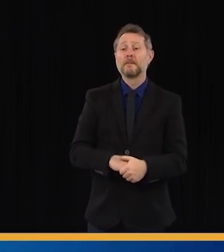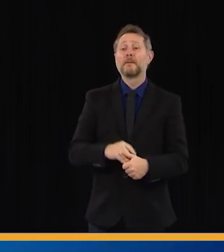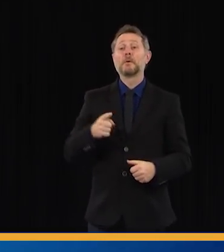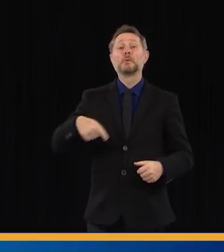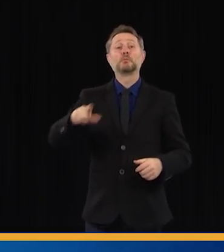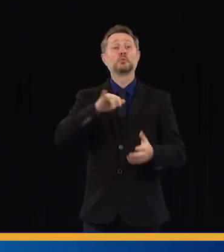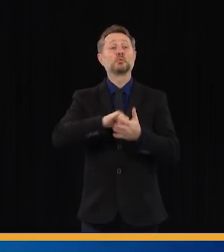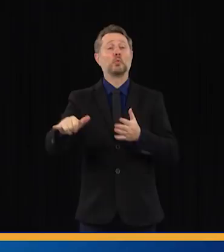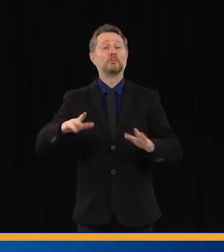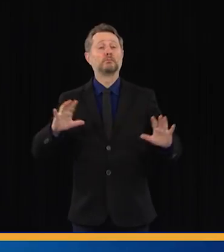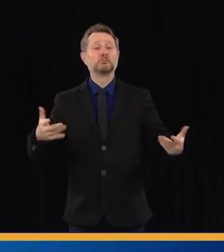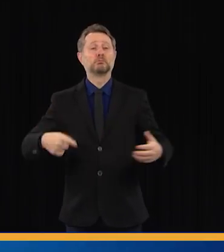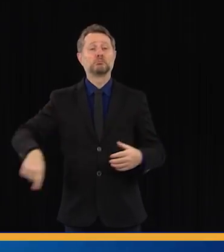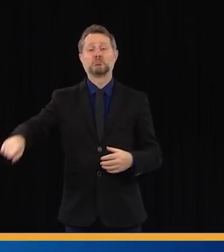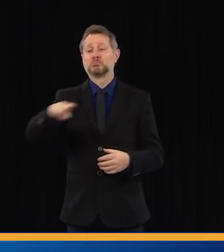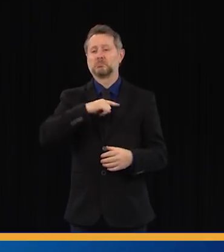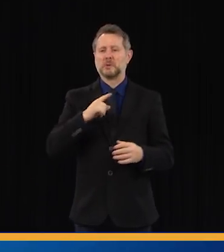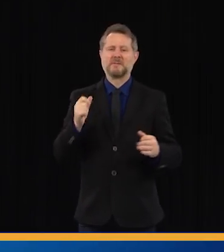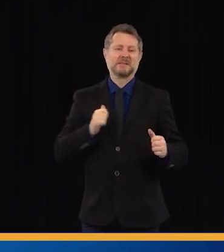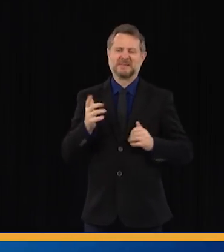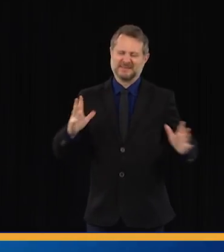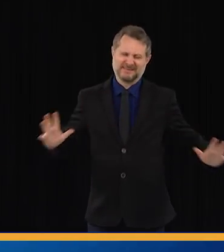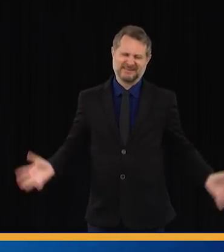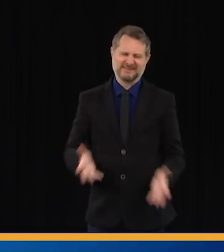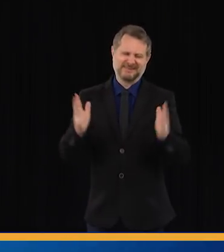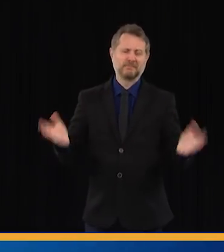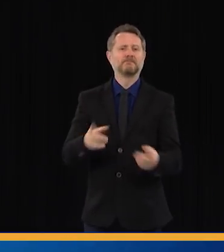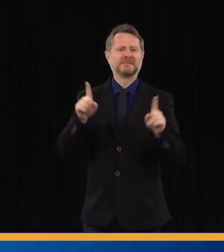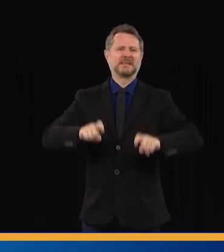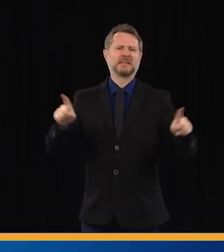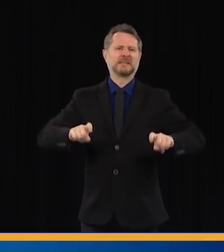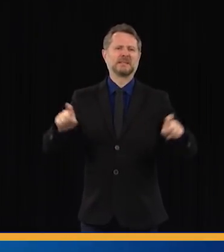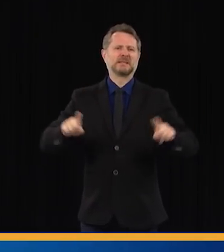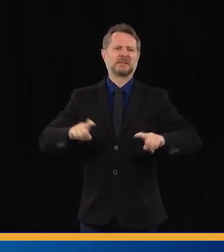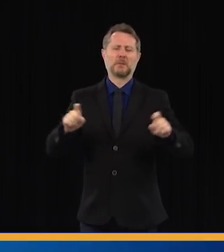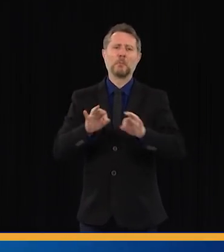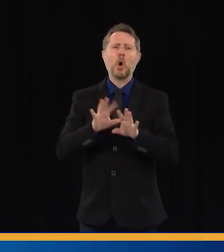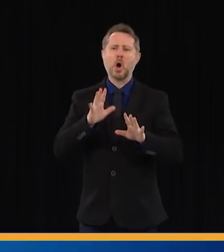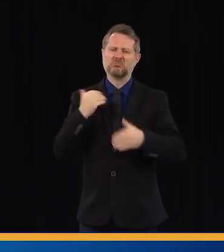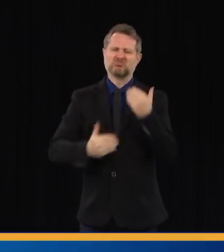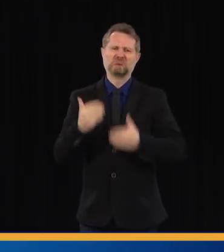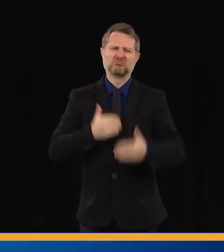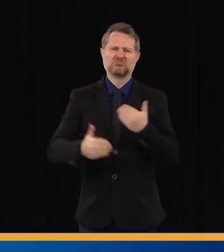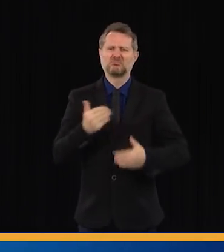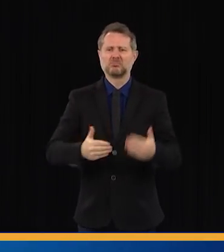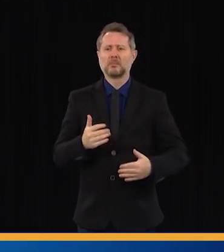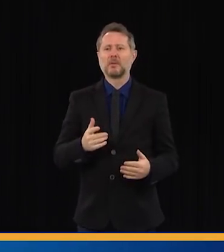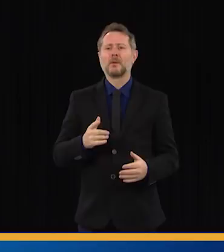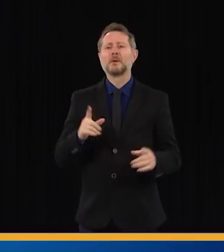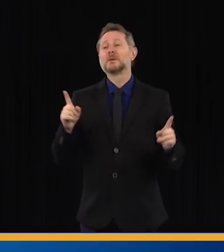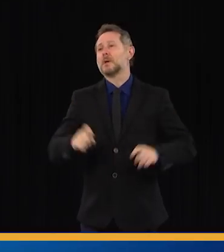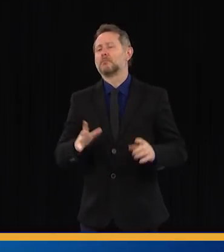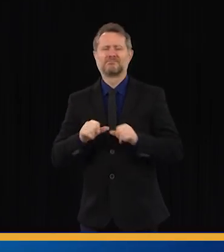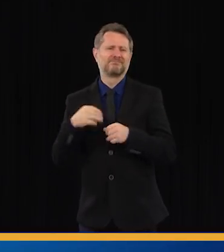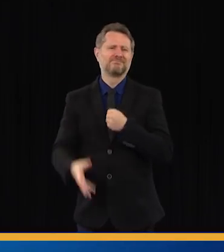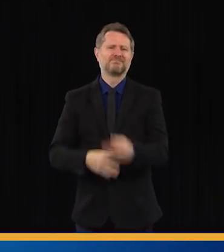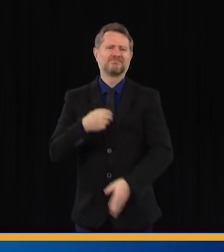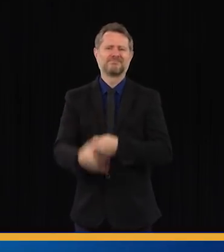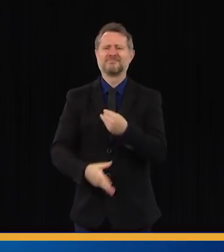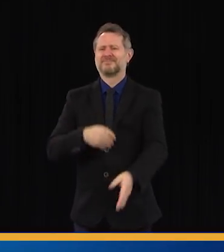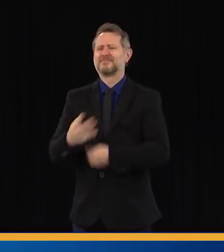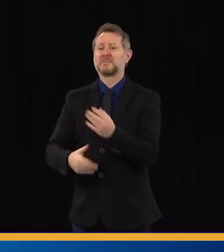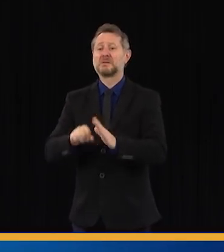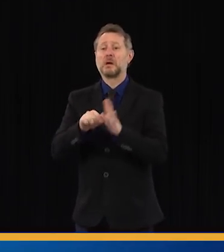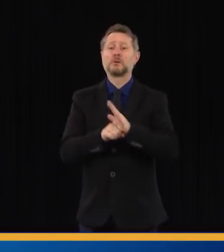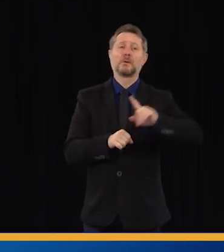probably the most aggressive state in the nation in actually getting the testing up. We test more than any other state.